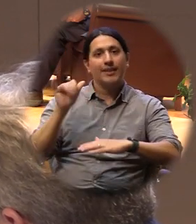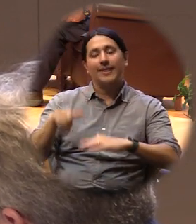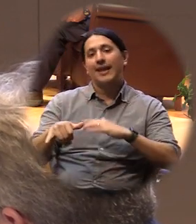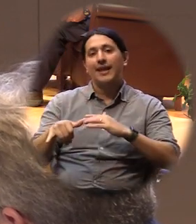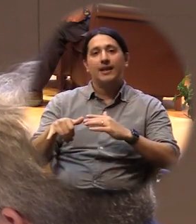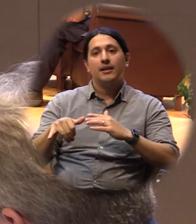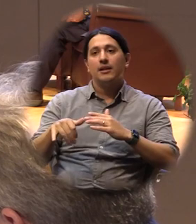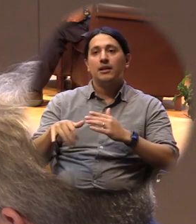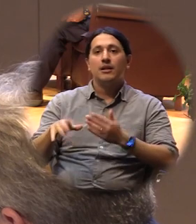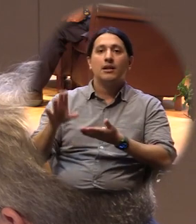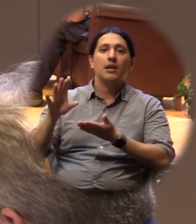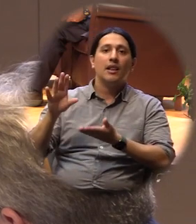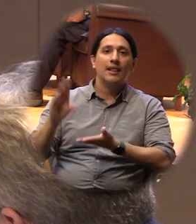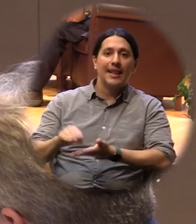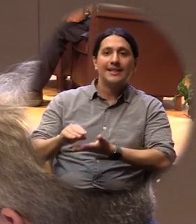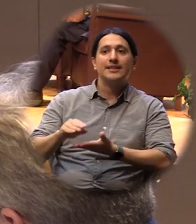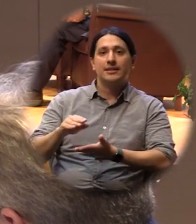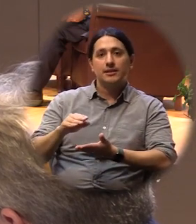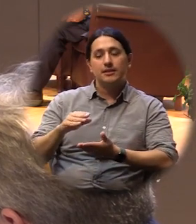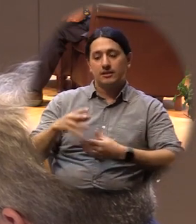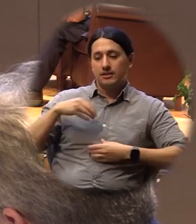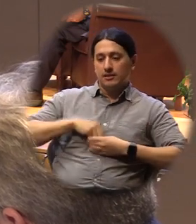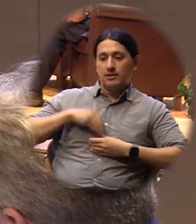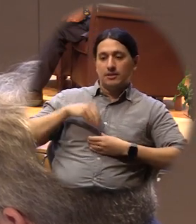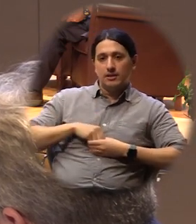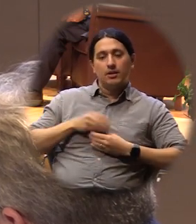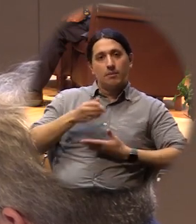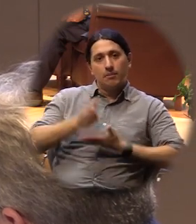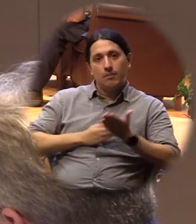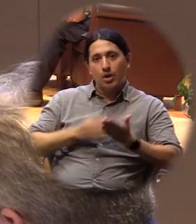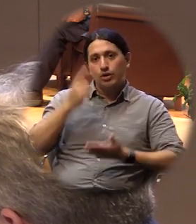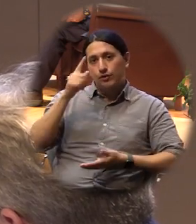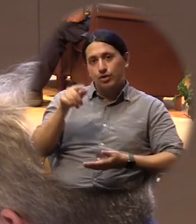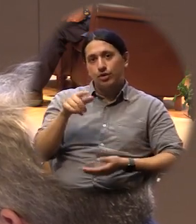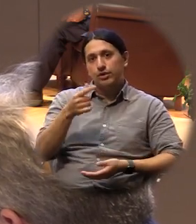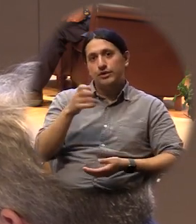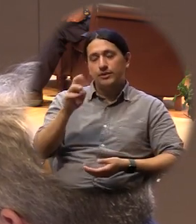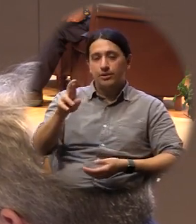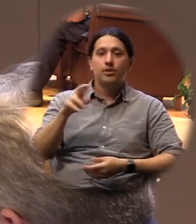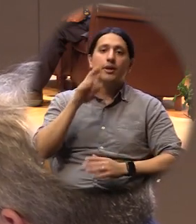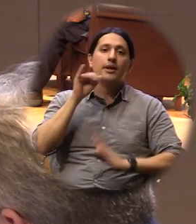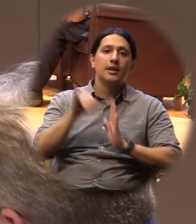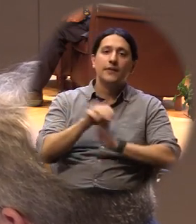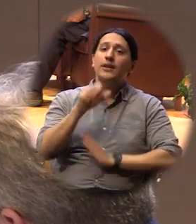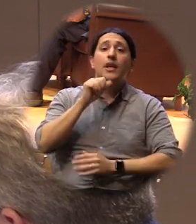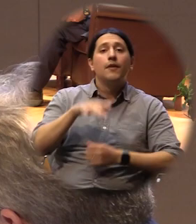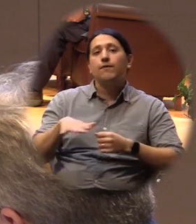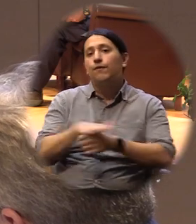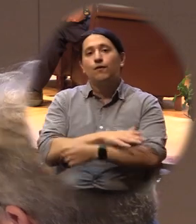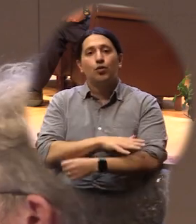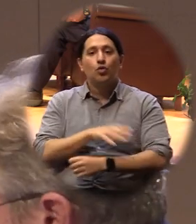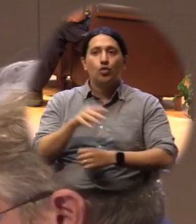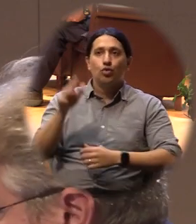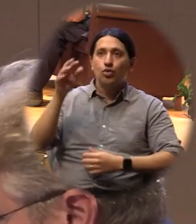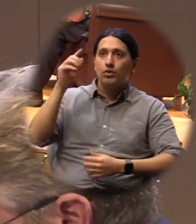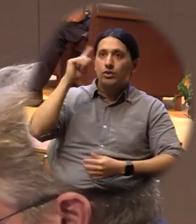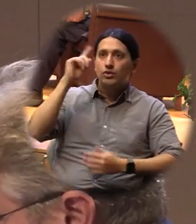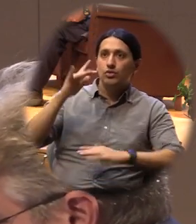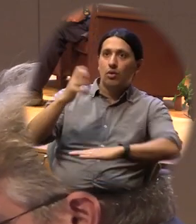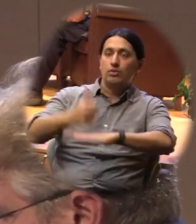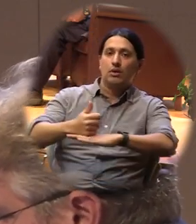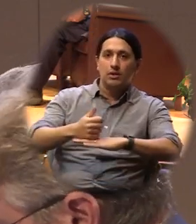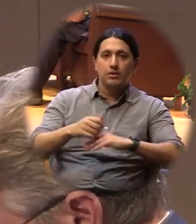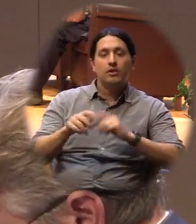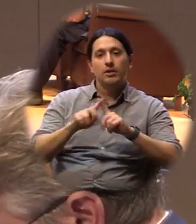there are inherent aspects of gender identity. So not totally a social construct, but largely something we are